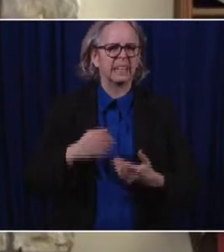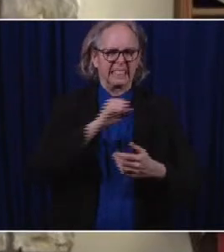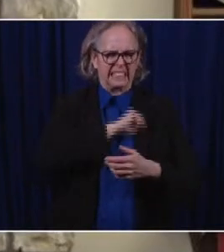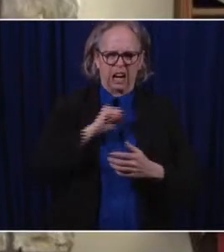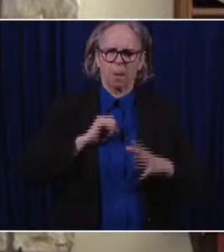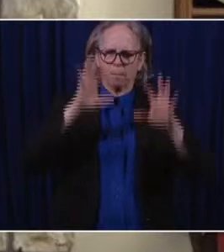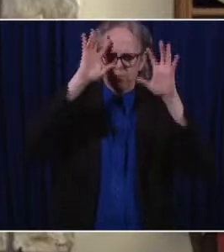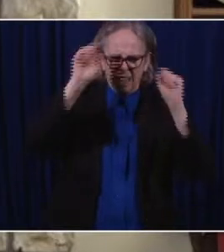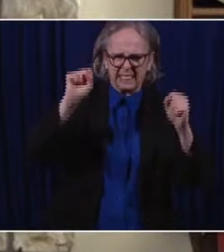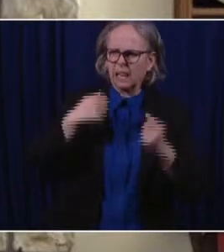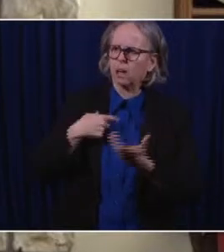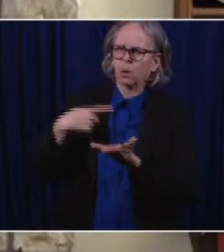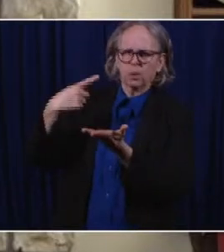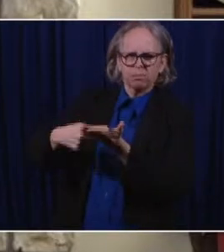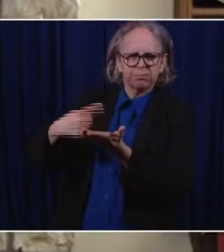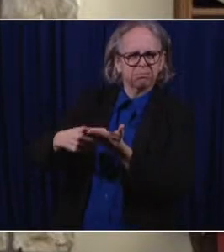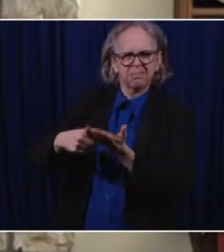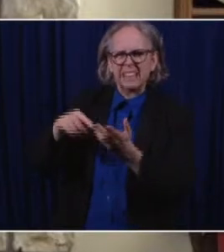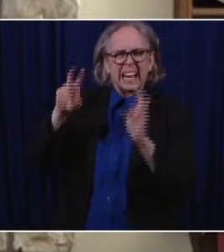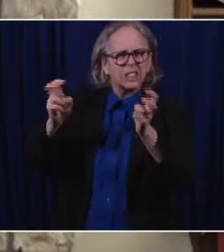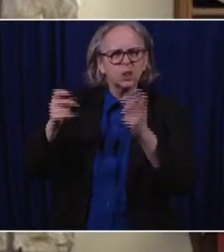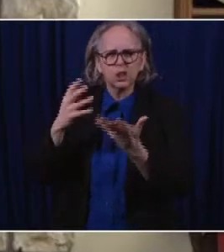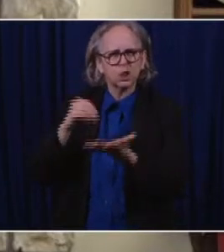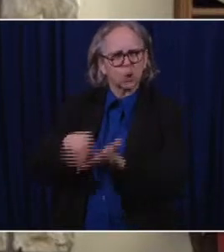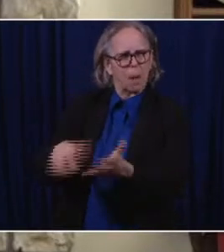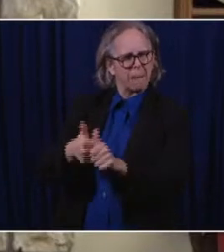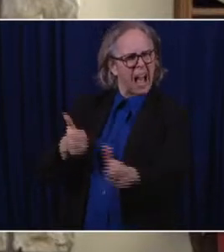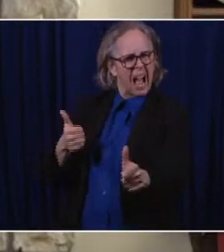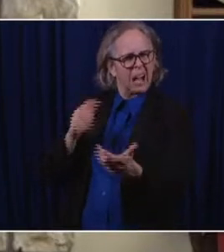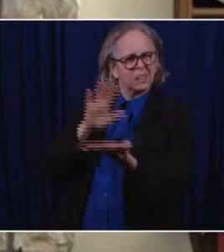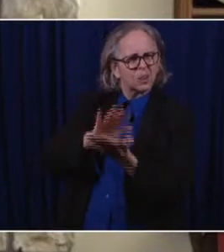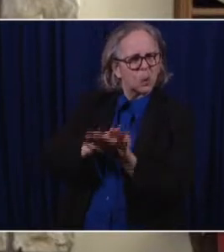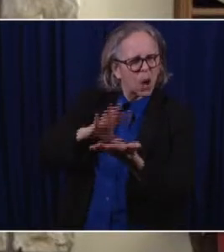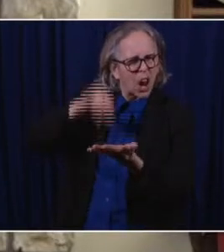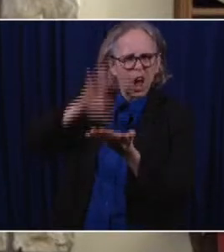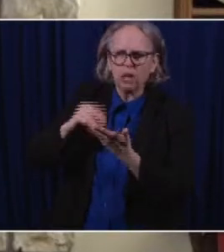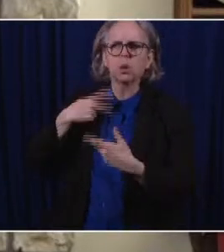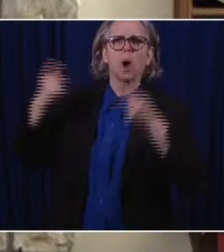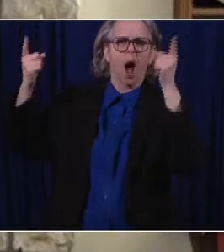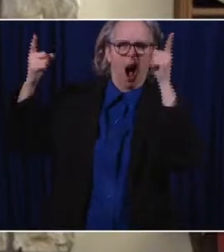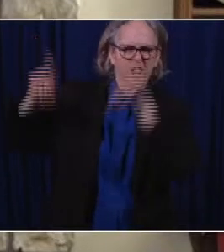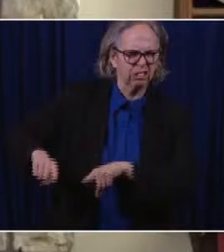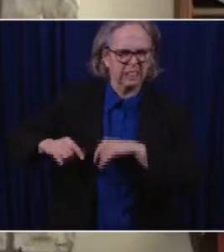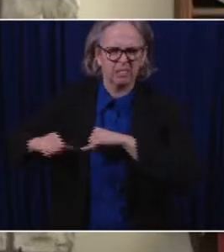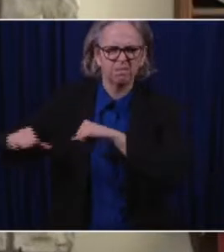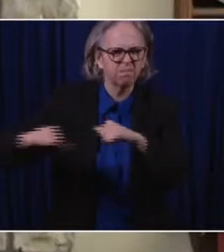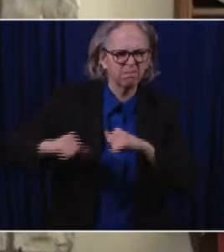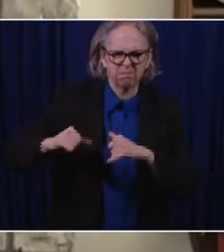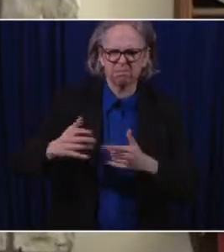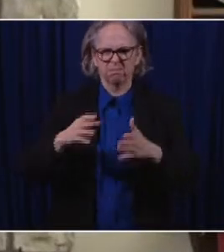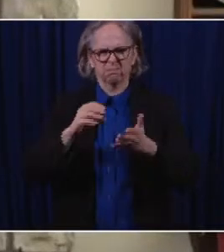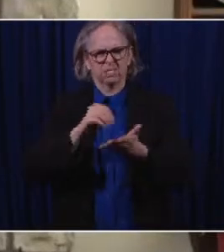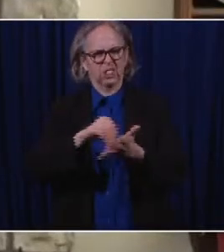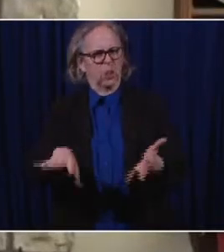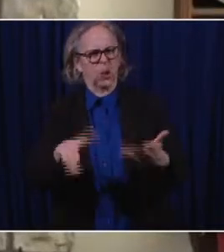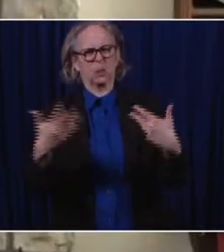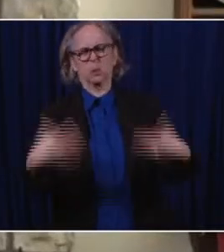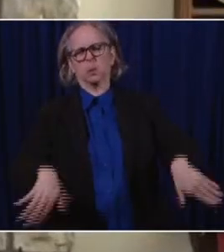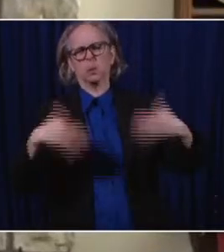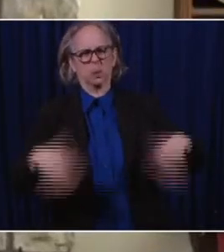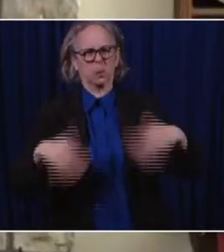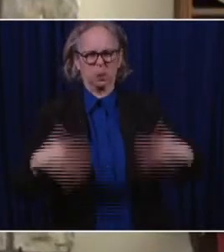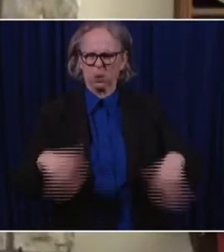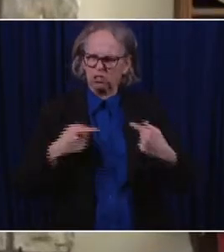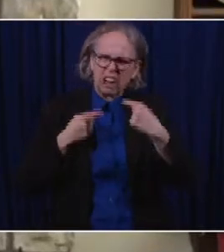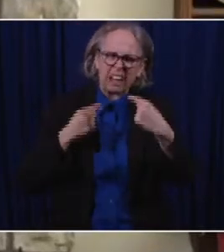They have the same concerns that I do. How do we help the kids who have fallen further behind because of the